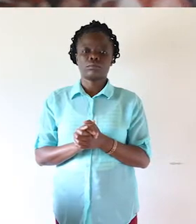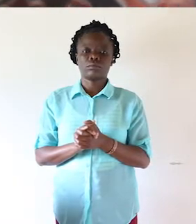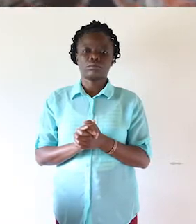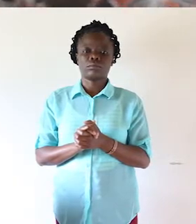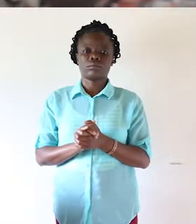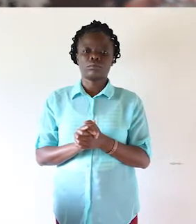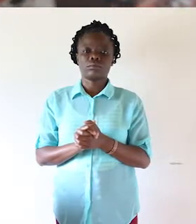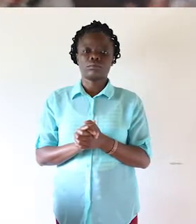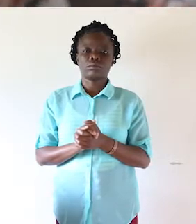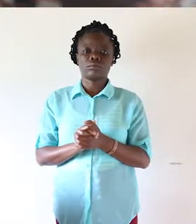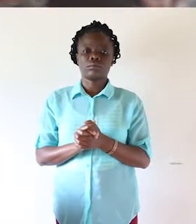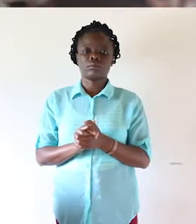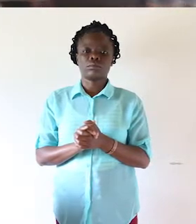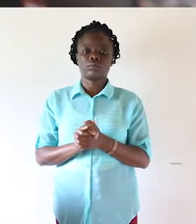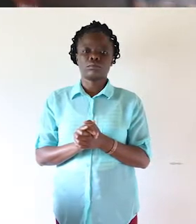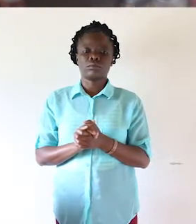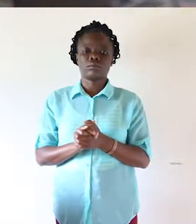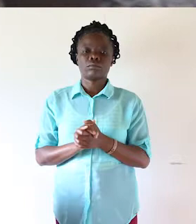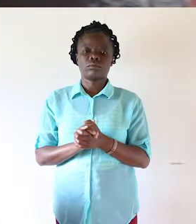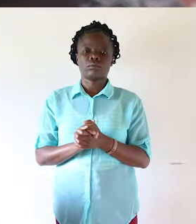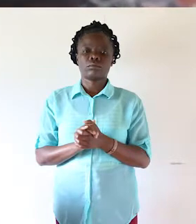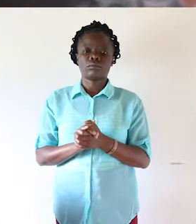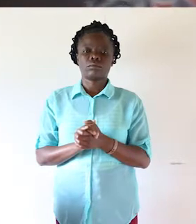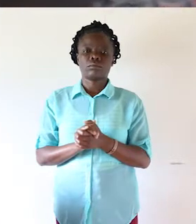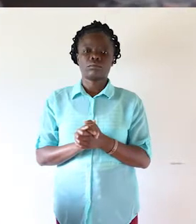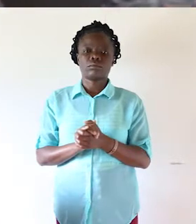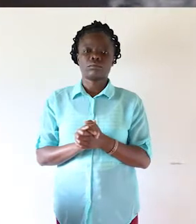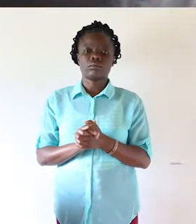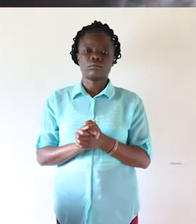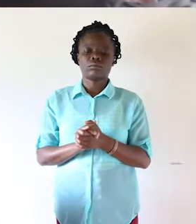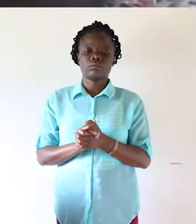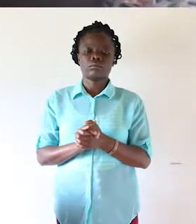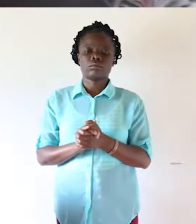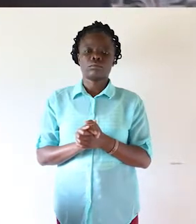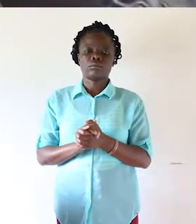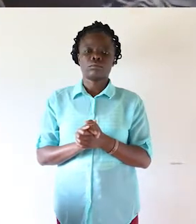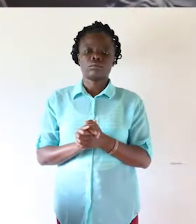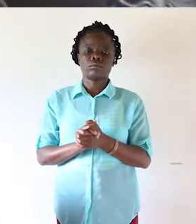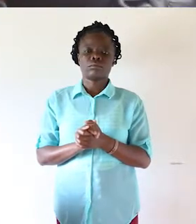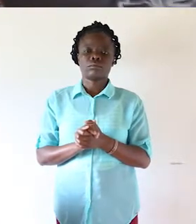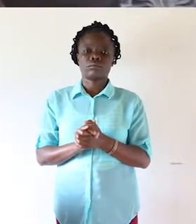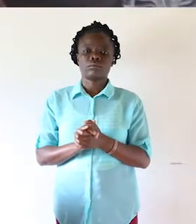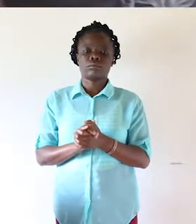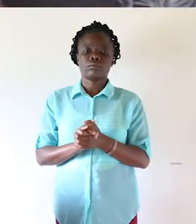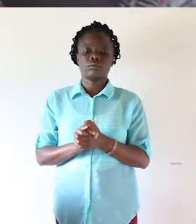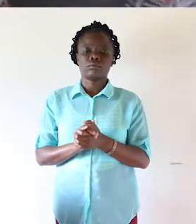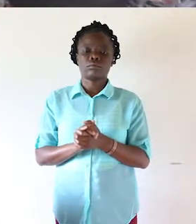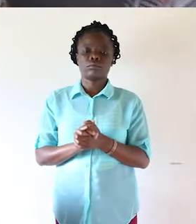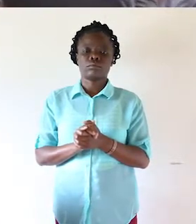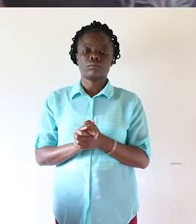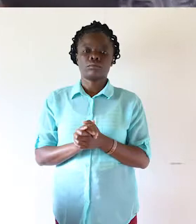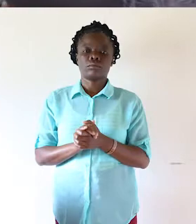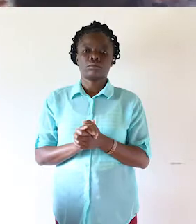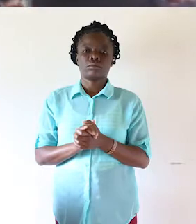Bottom piece. How? Book. You put the books inside. Then you